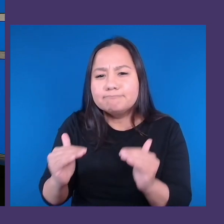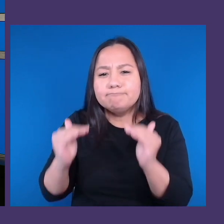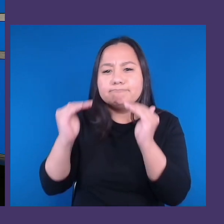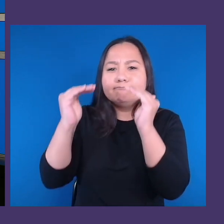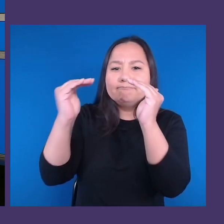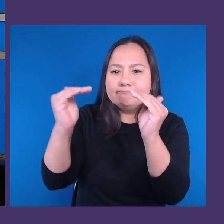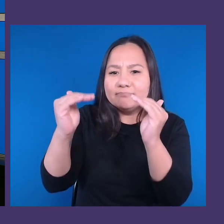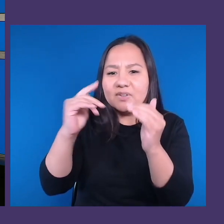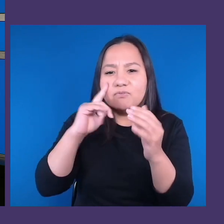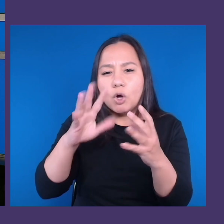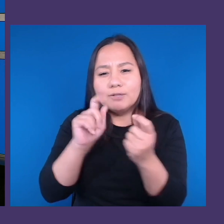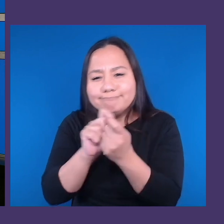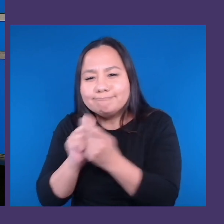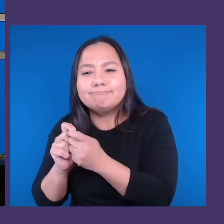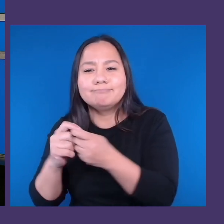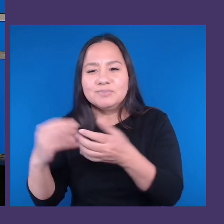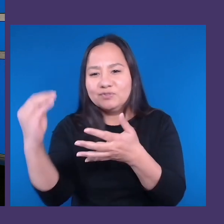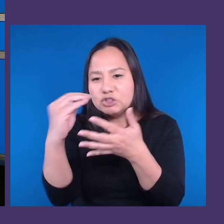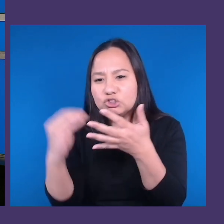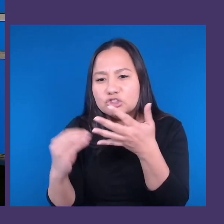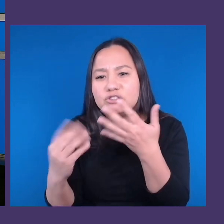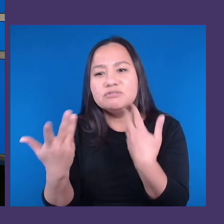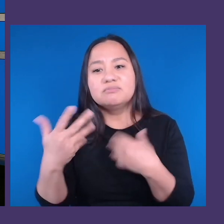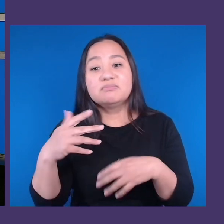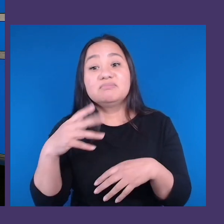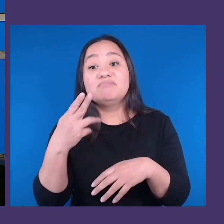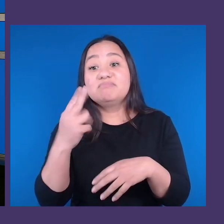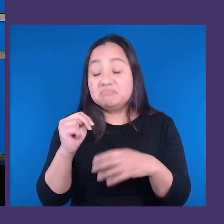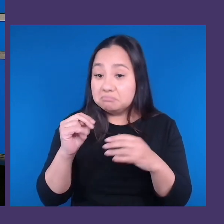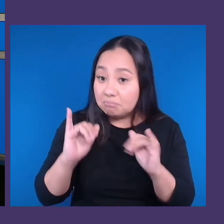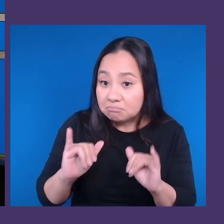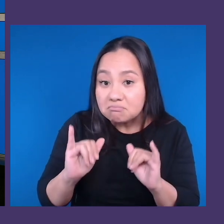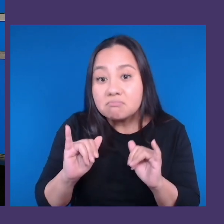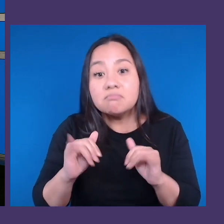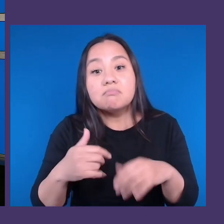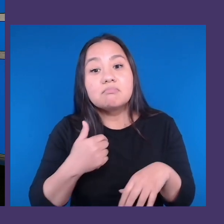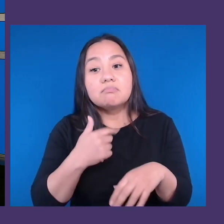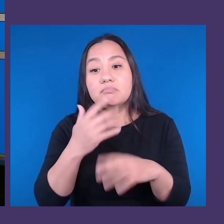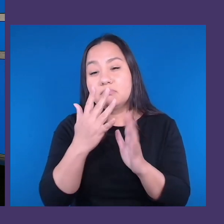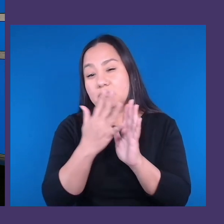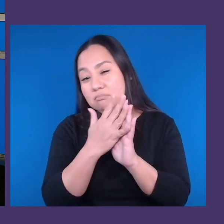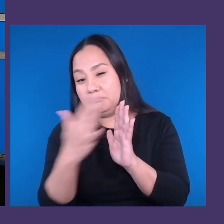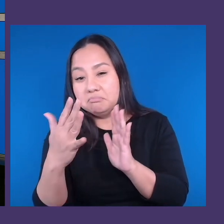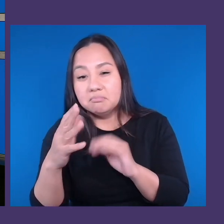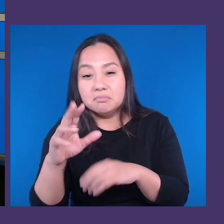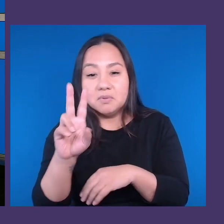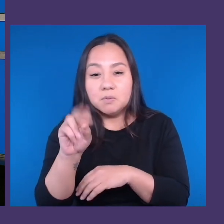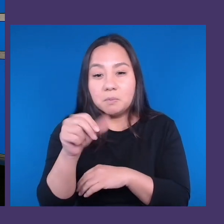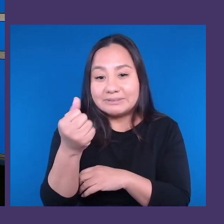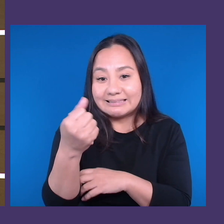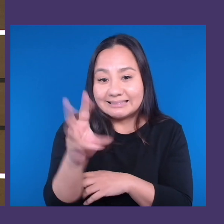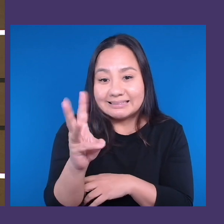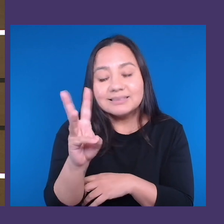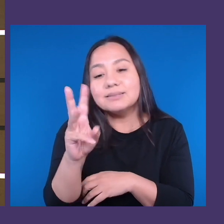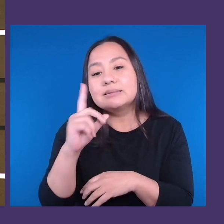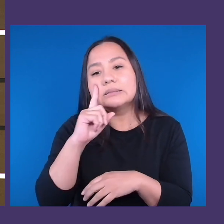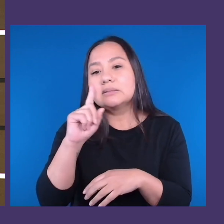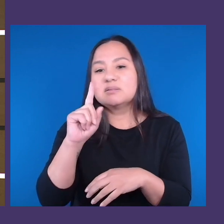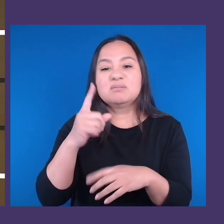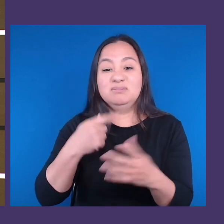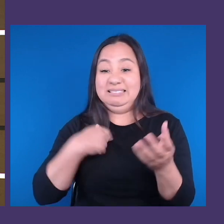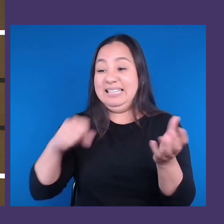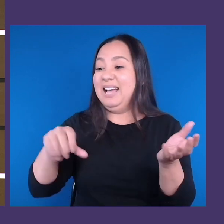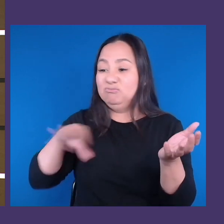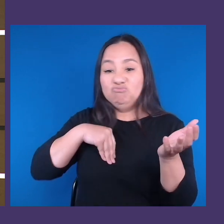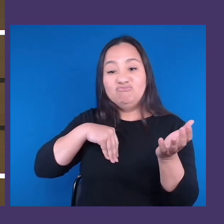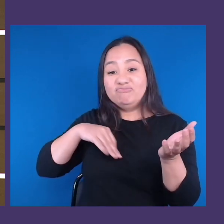features. And then we got to 2016. The only thing I can really claim credit for was one thing, when I